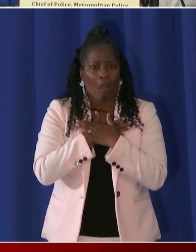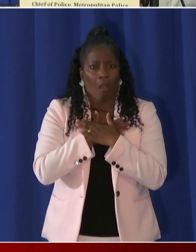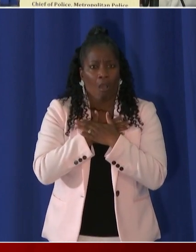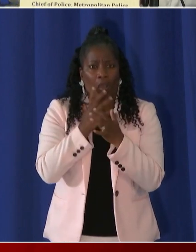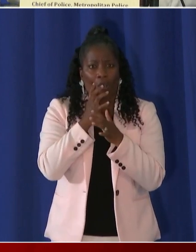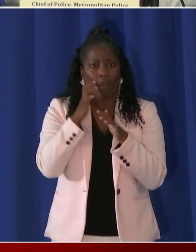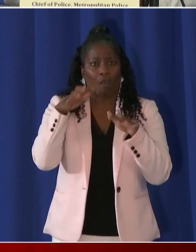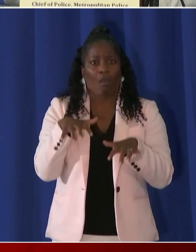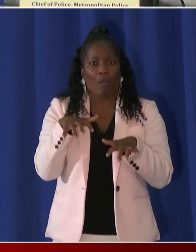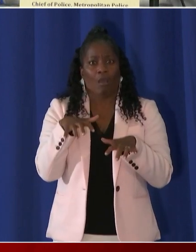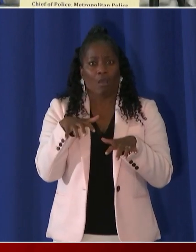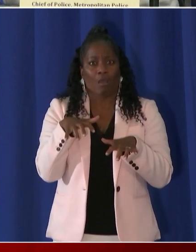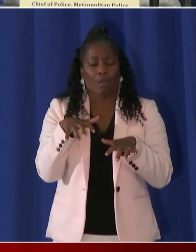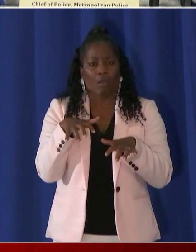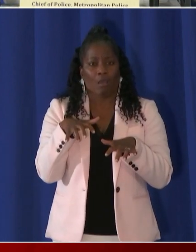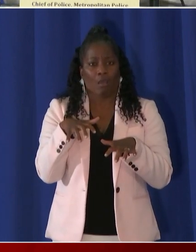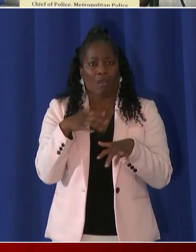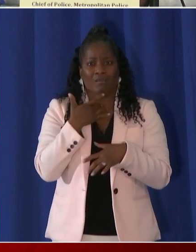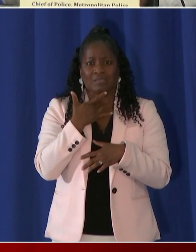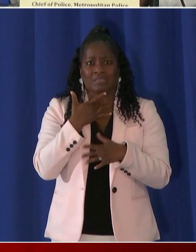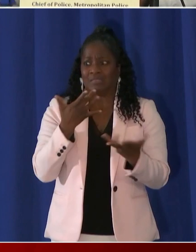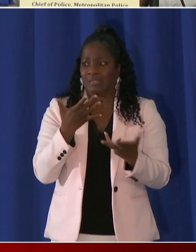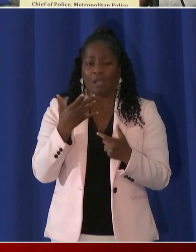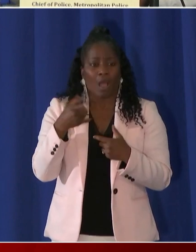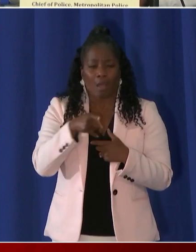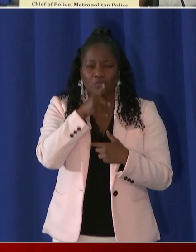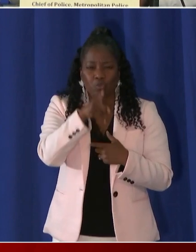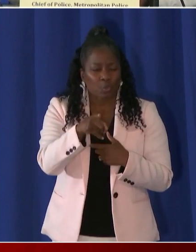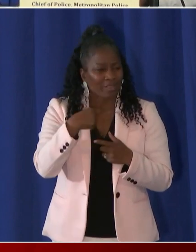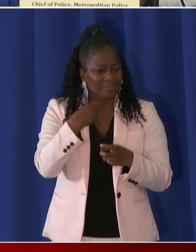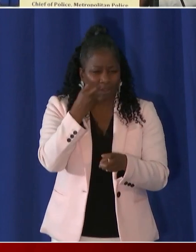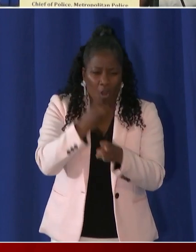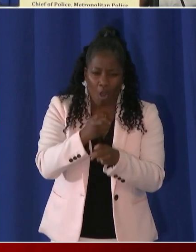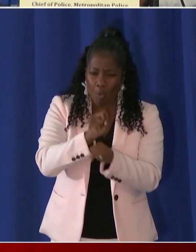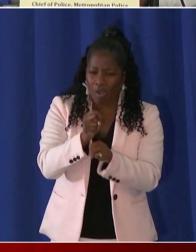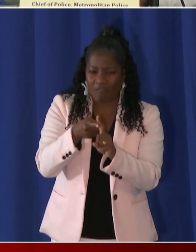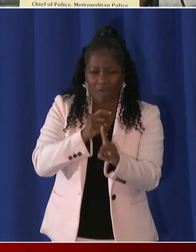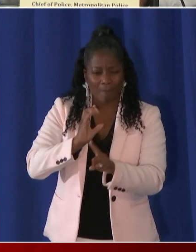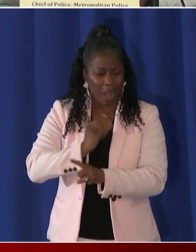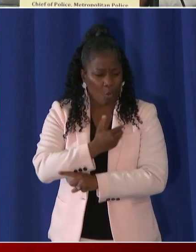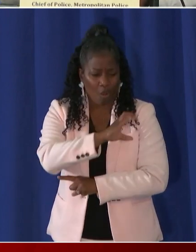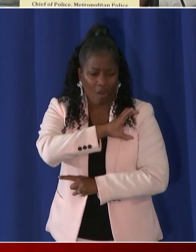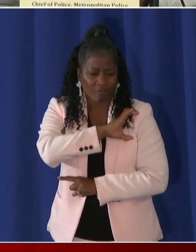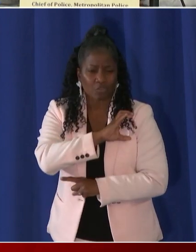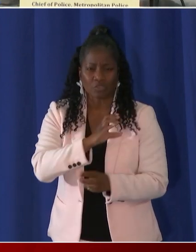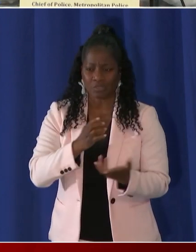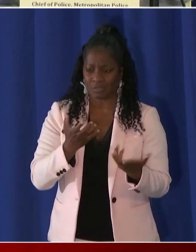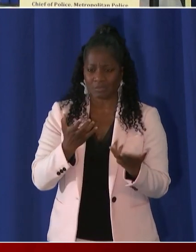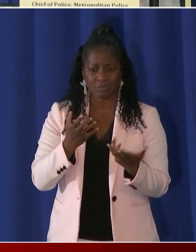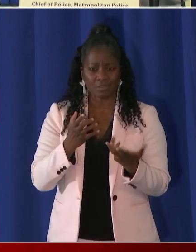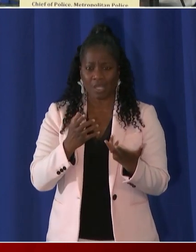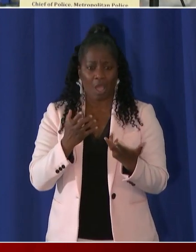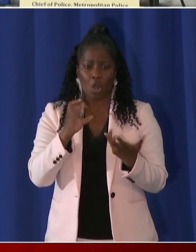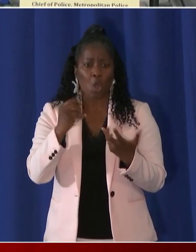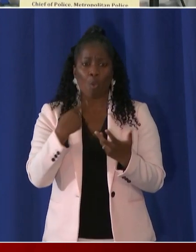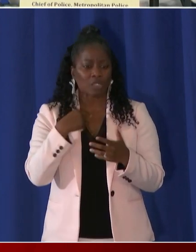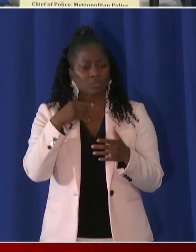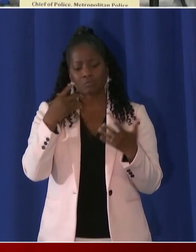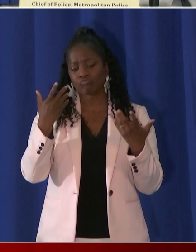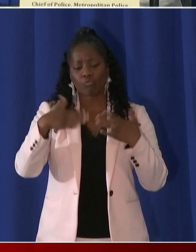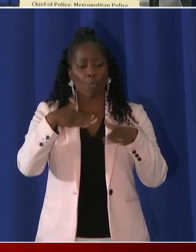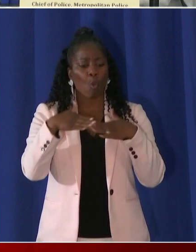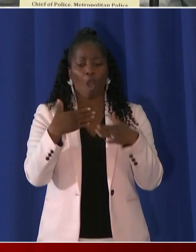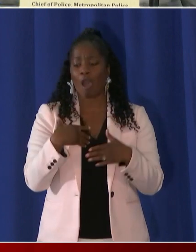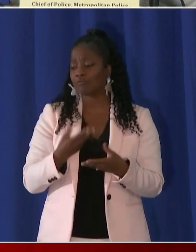I assure you that this is as a result of hard work by officers going to get those firearms, because surely nobody just walked up